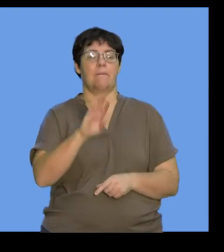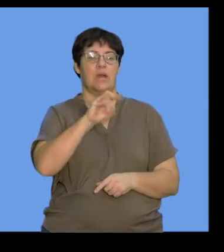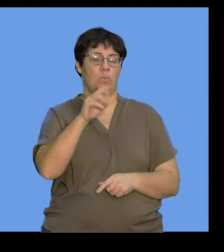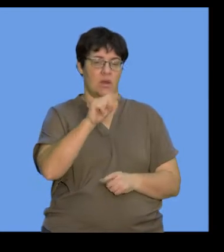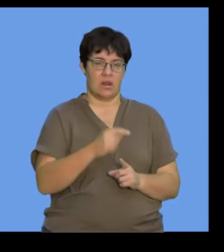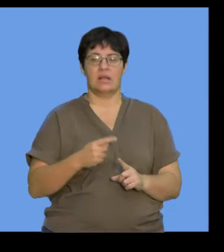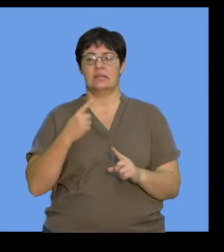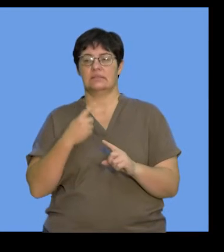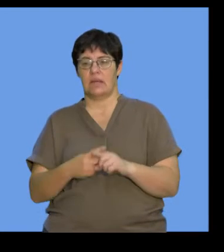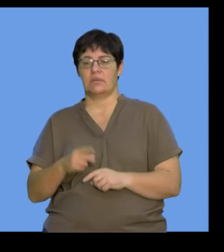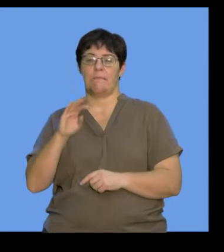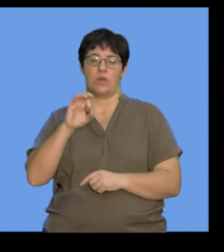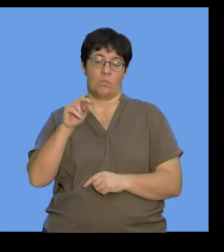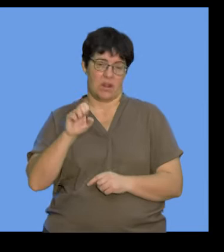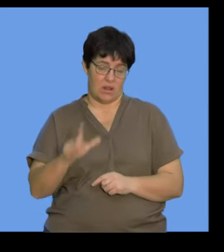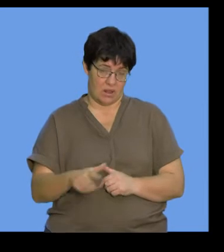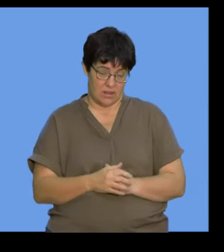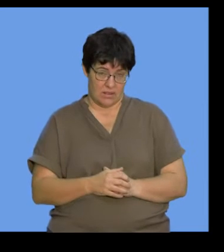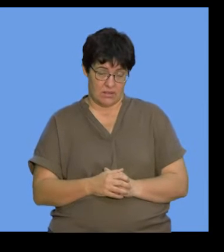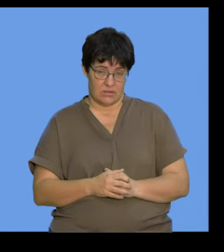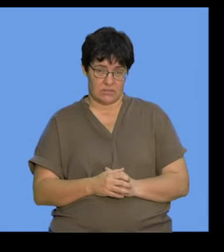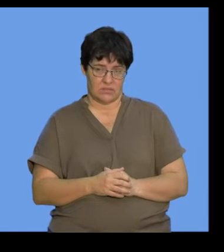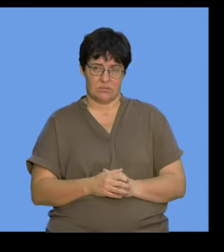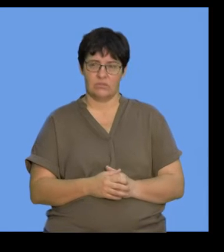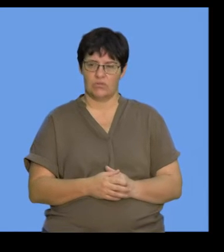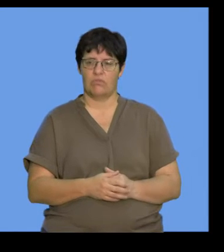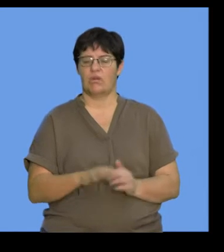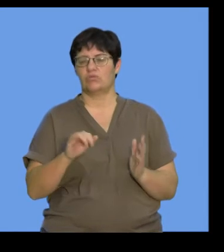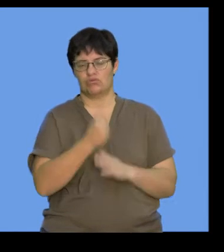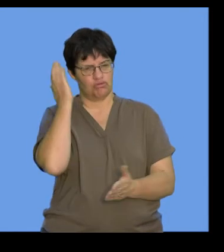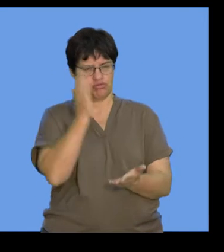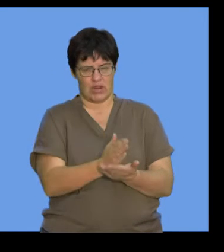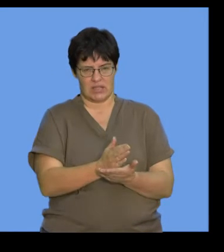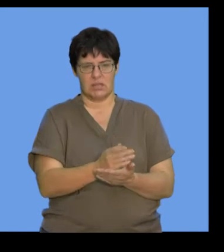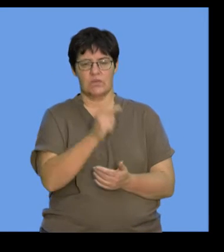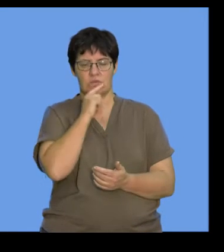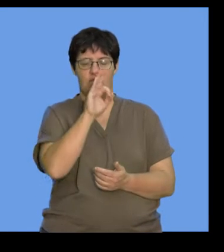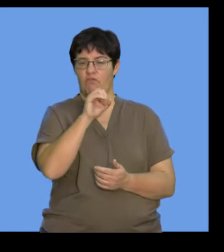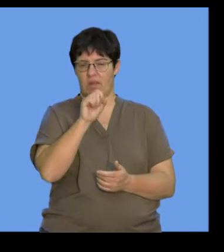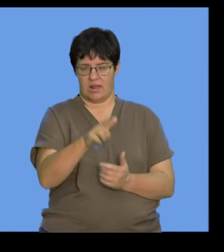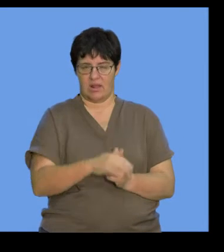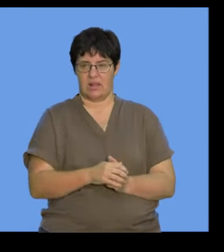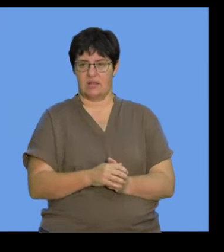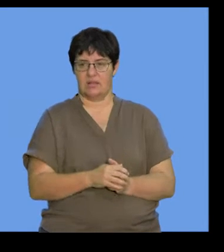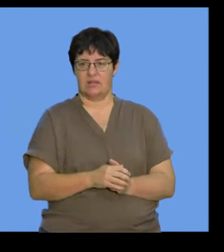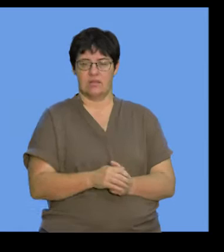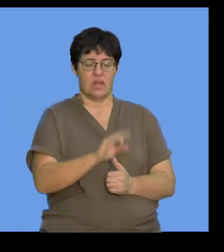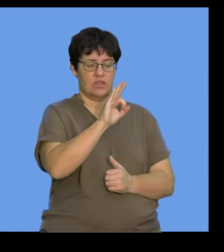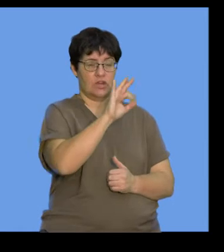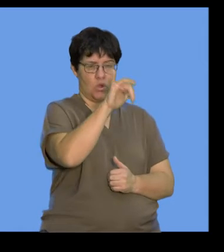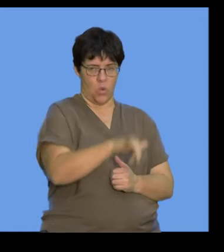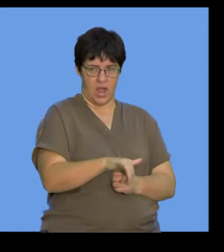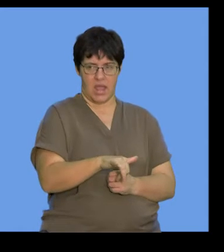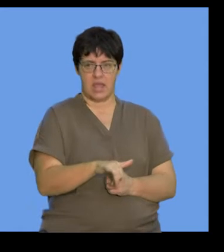still a binomial multiplied by a binomial, and I'm just going to go straight to using FOIL here.